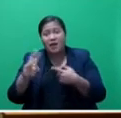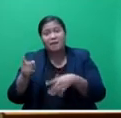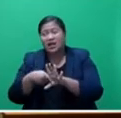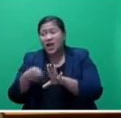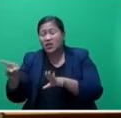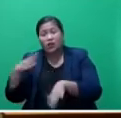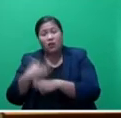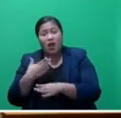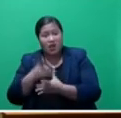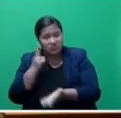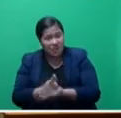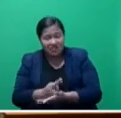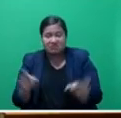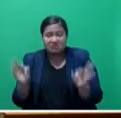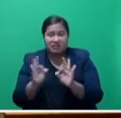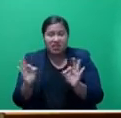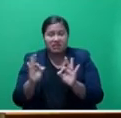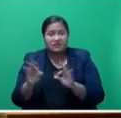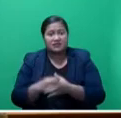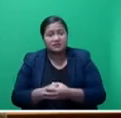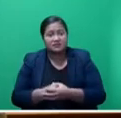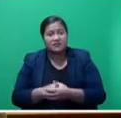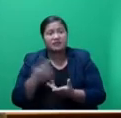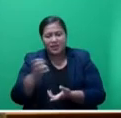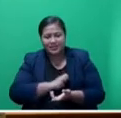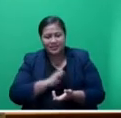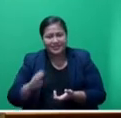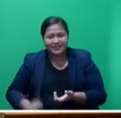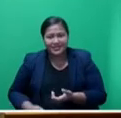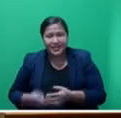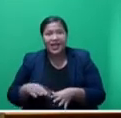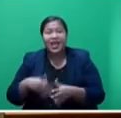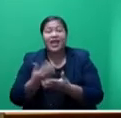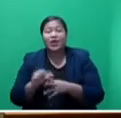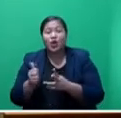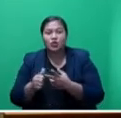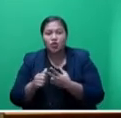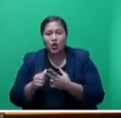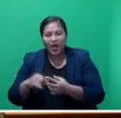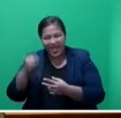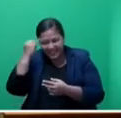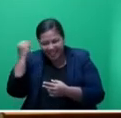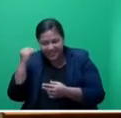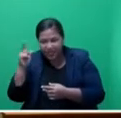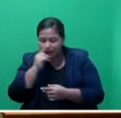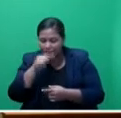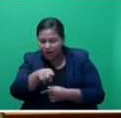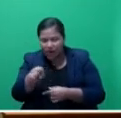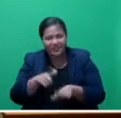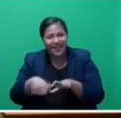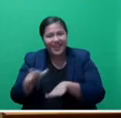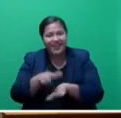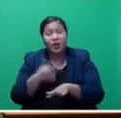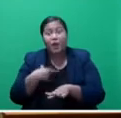This is an insult to His Excellency the President and to the intelligence of the people of the land, because this government has failed to live